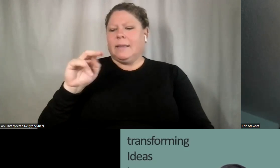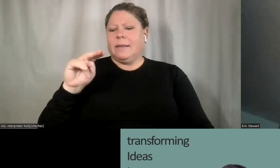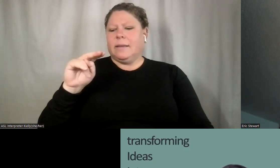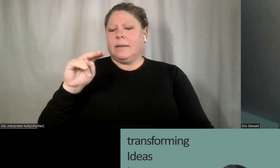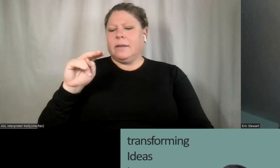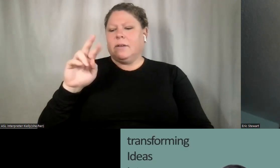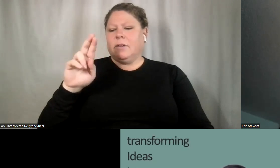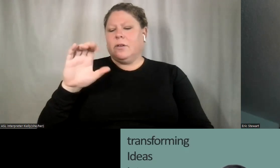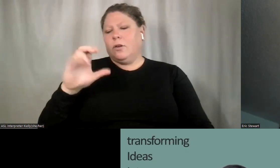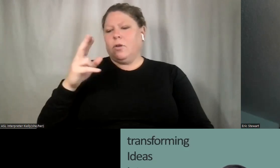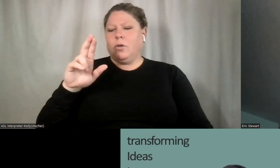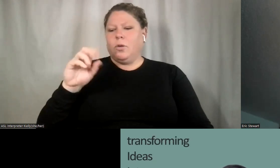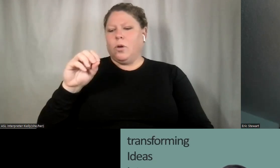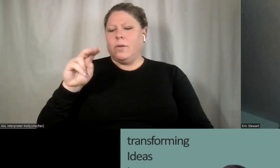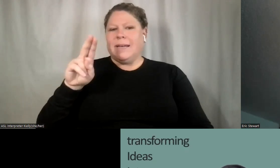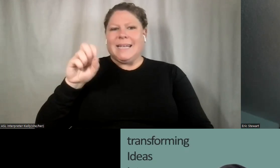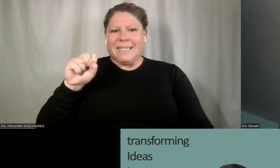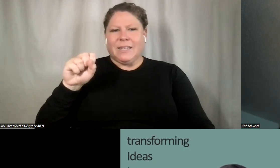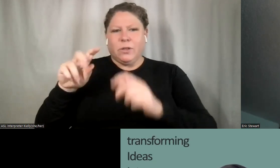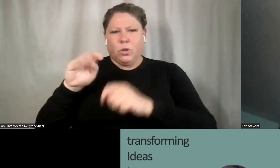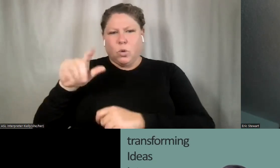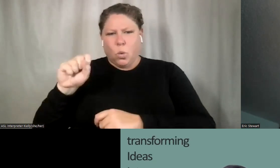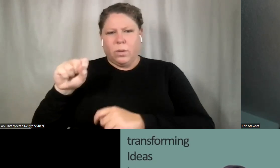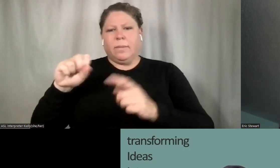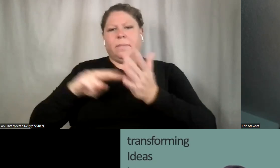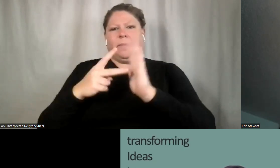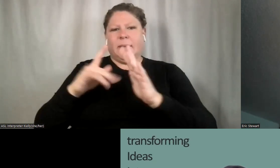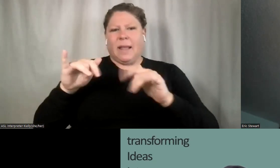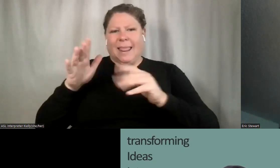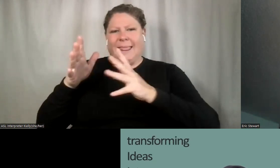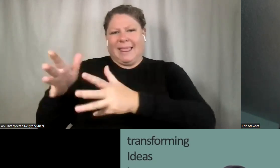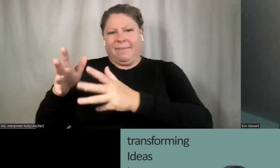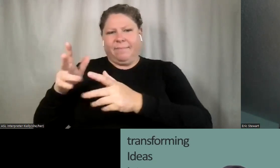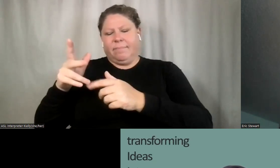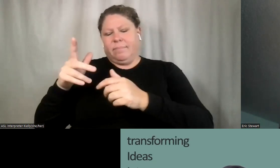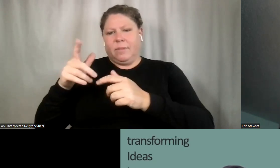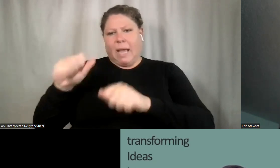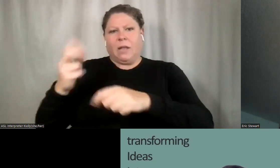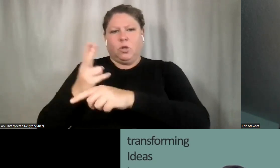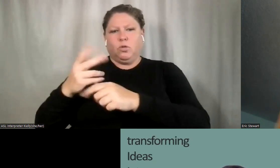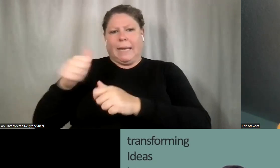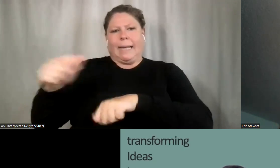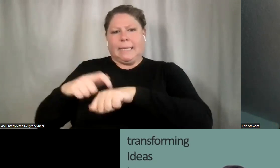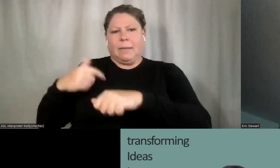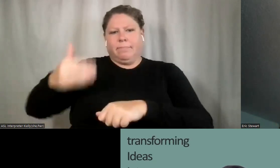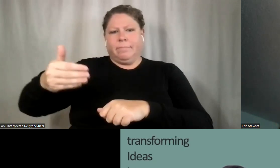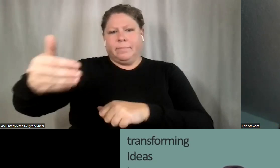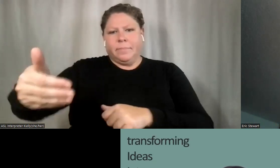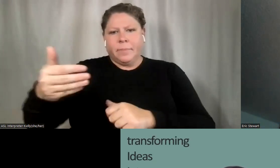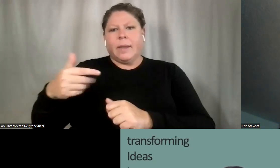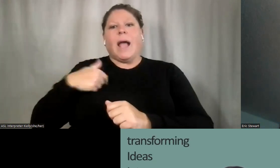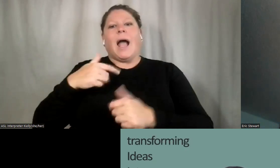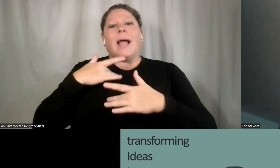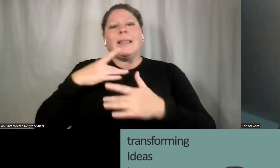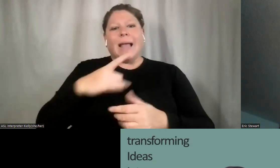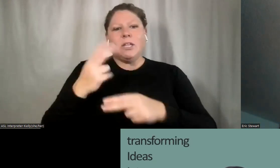like them? Okay. So the asynchronous tools I like using Mural and Miro.